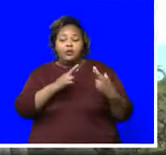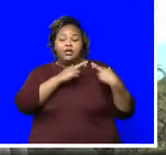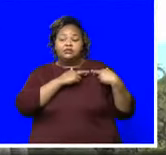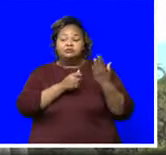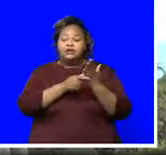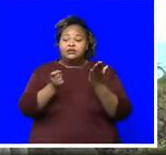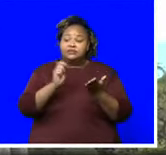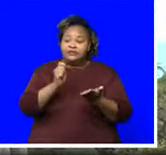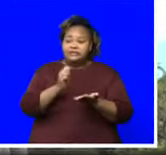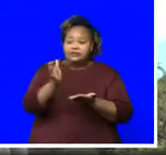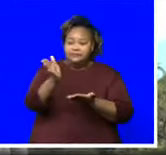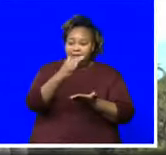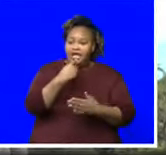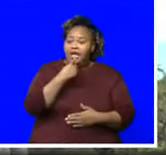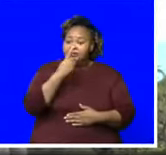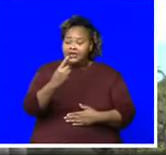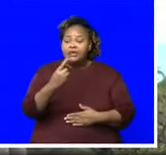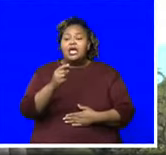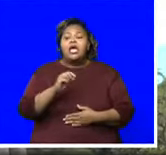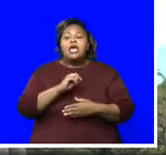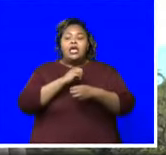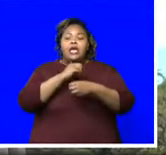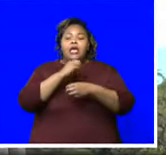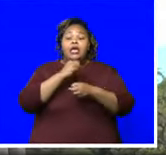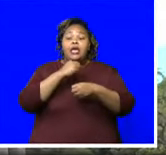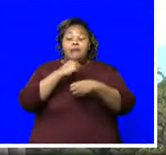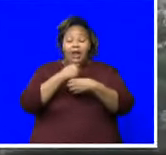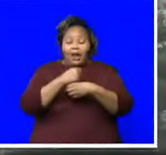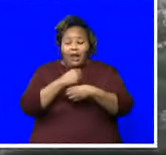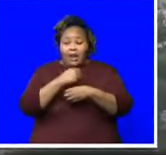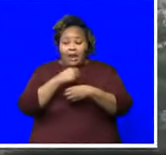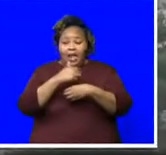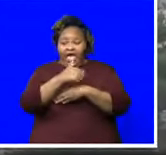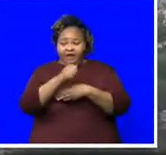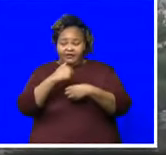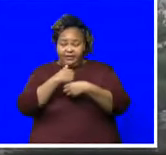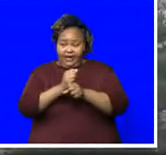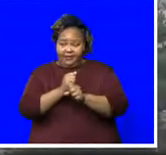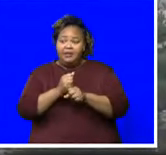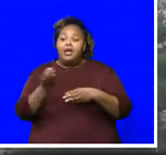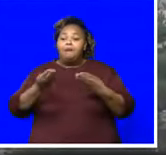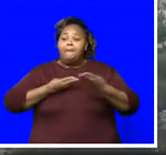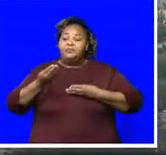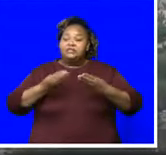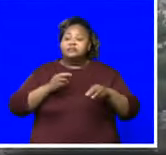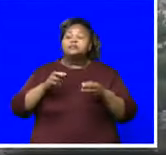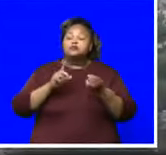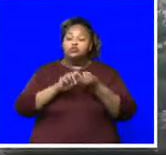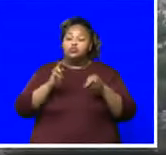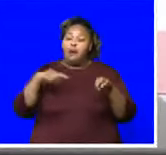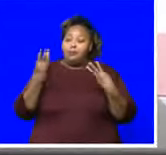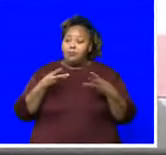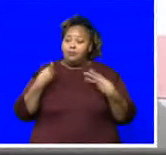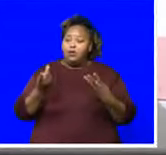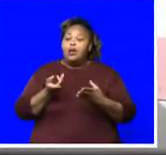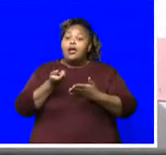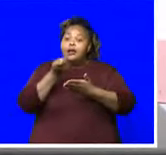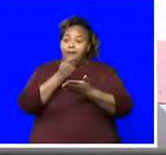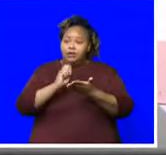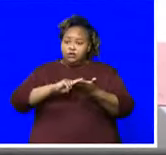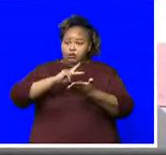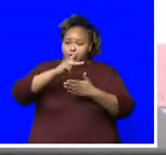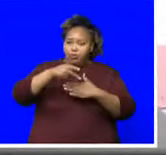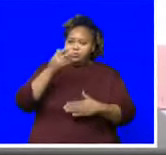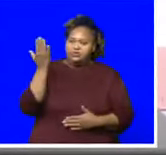tiyakhula onke malanga tinombolo tetinkampani kanye nesive lesibalisela lihlelo lekubonelela tinkampani Tindzaba